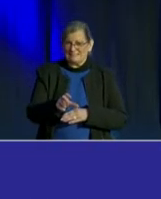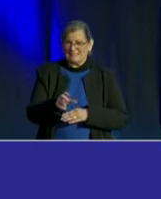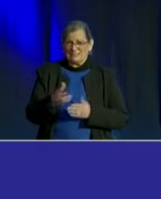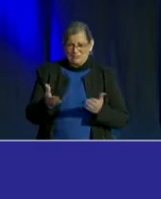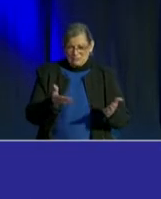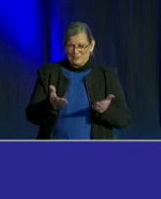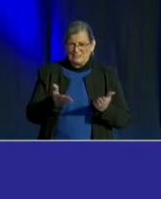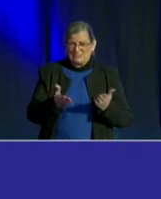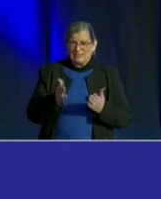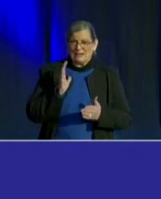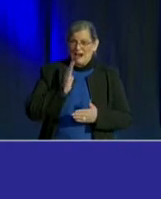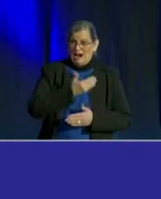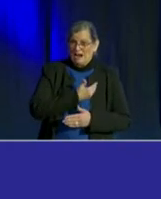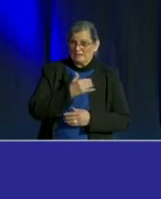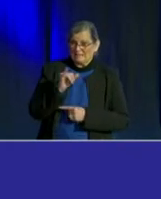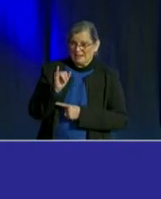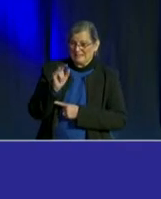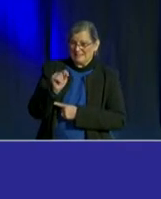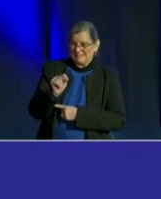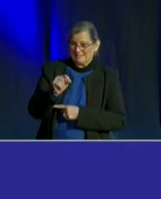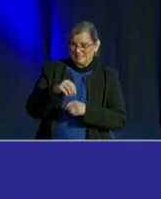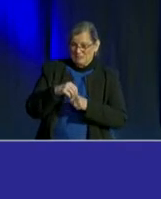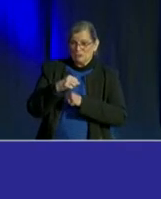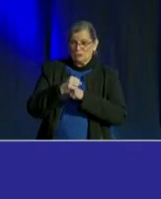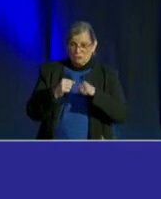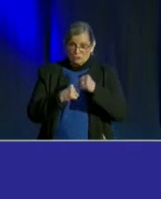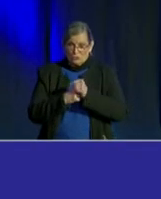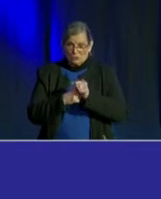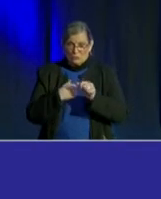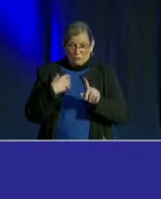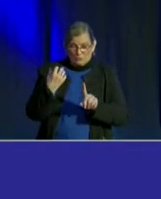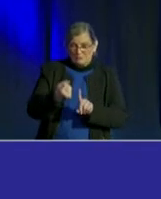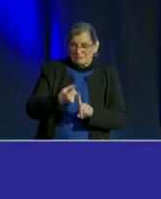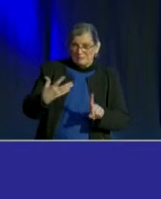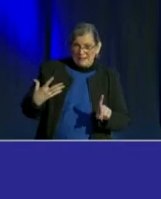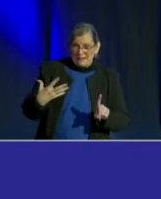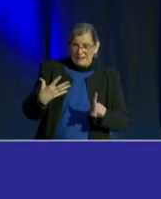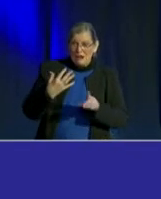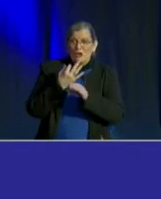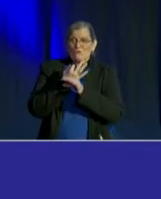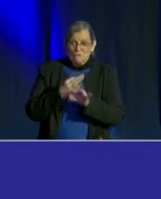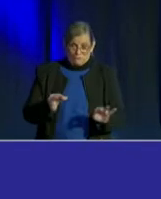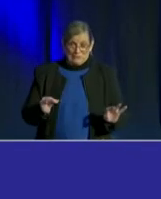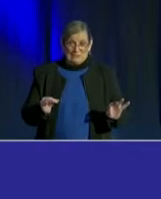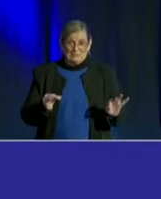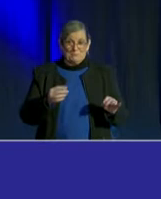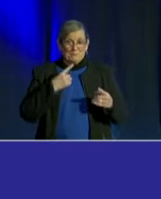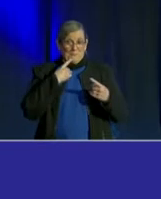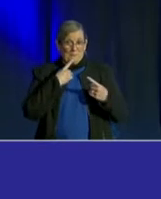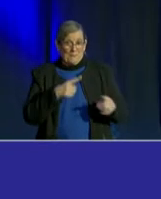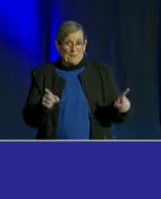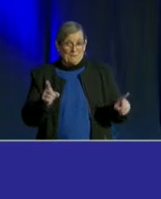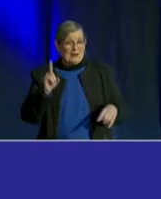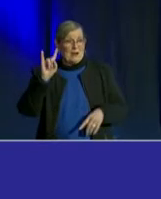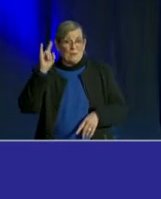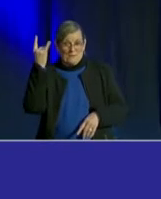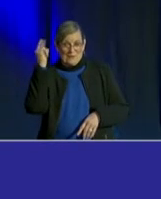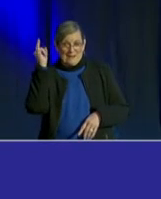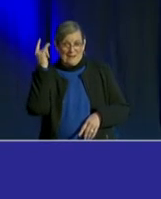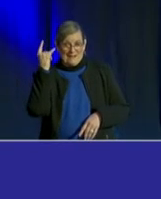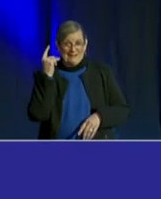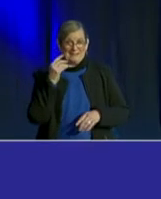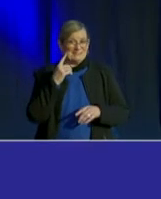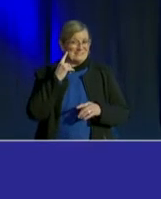IT infrastructure, from expanded free public Wi-Fi to the tablets and devices our students and teachers and workers